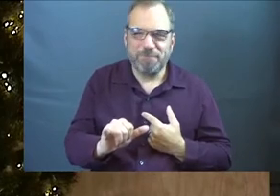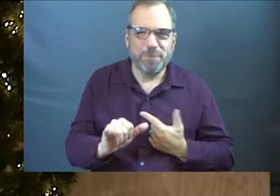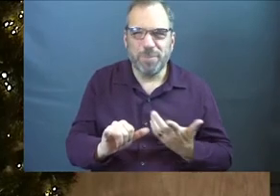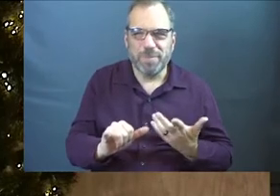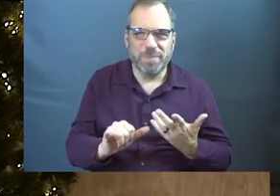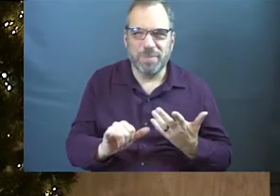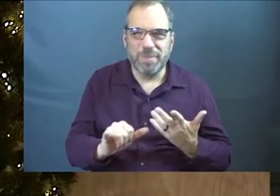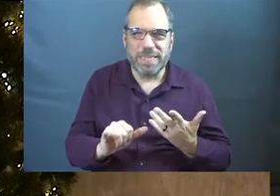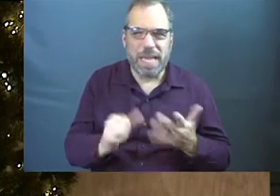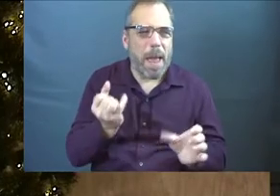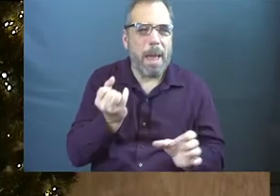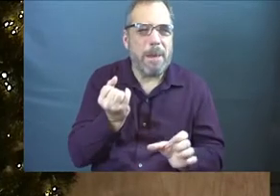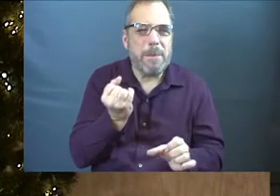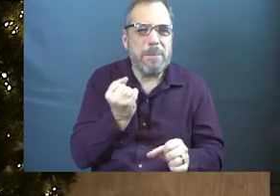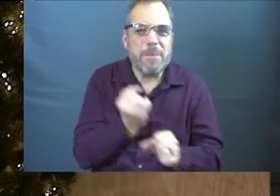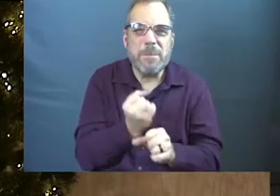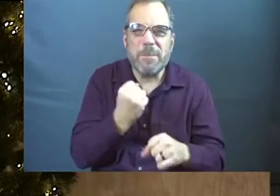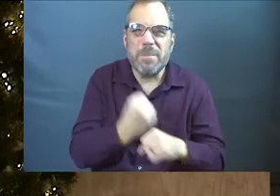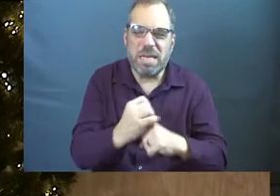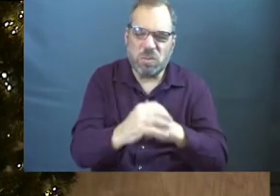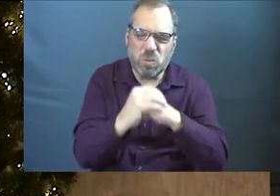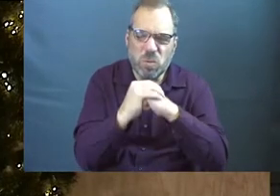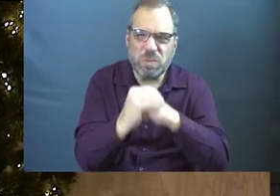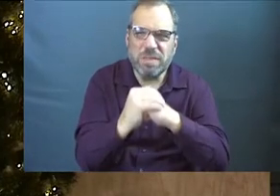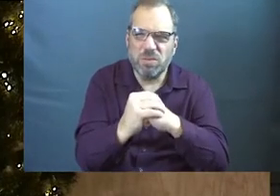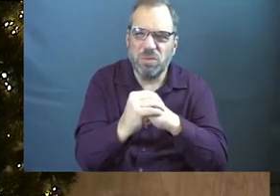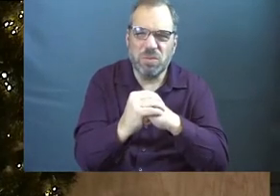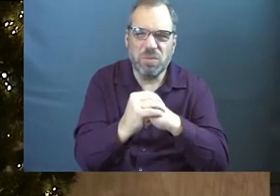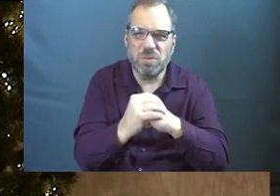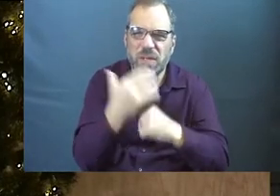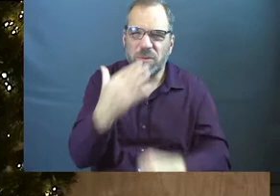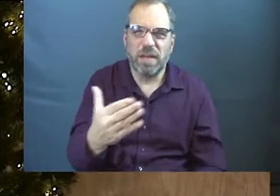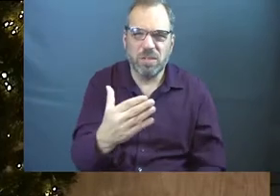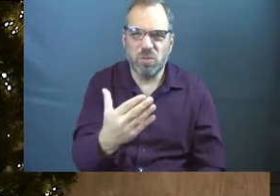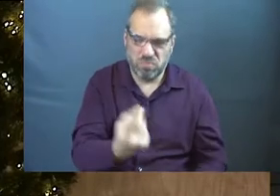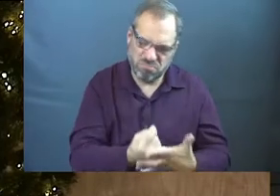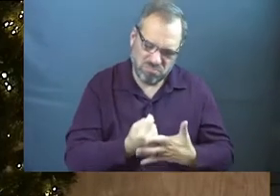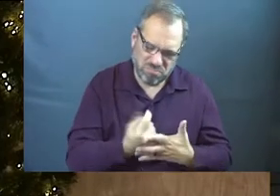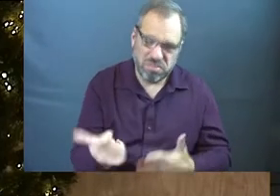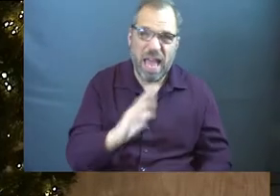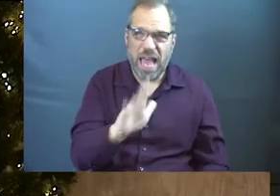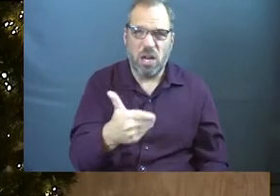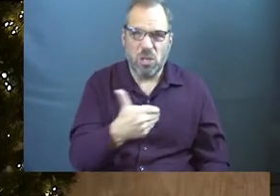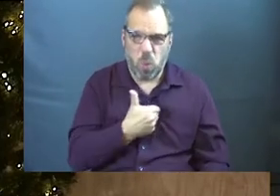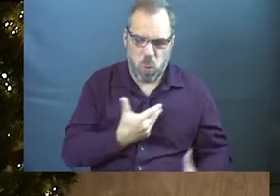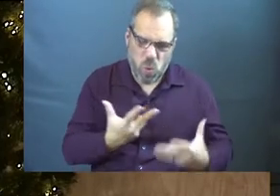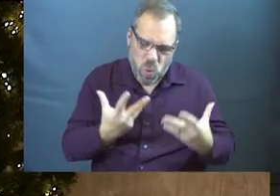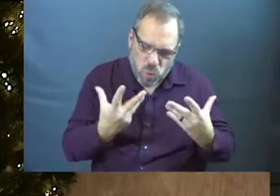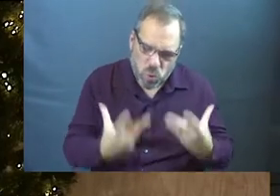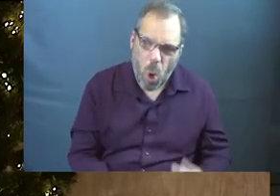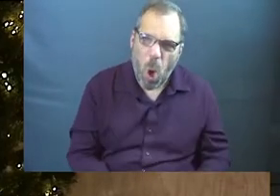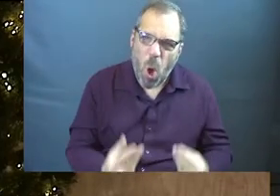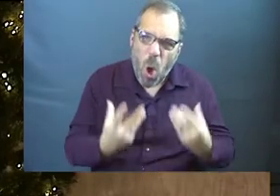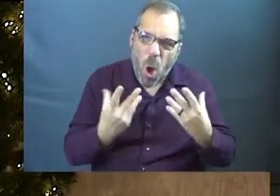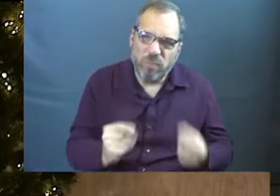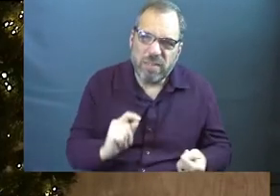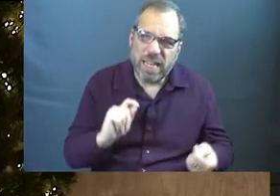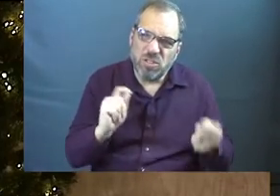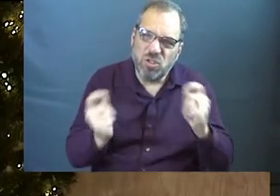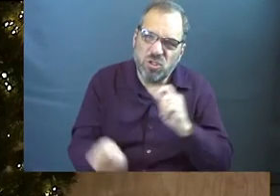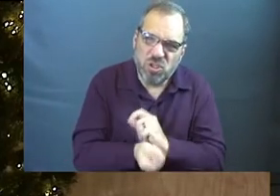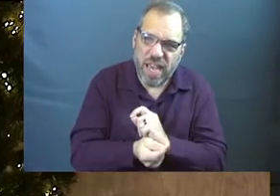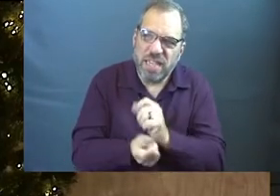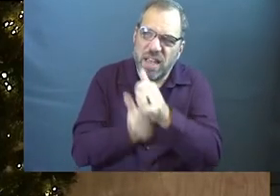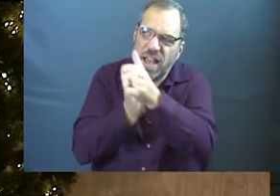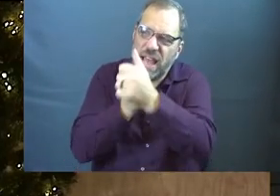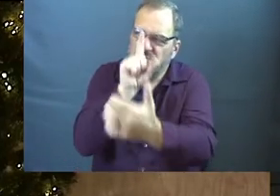just drives worship and gratitude out of our hearts. And our soul starts to soften and it starts to change and we